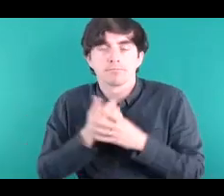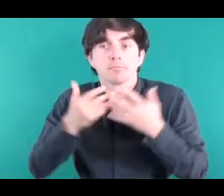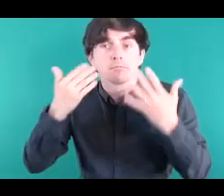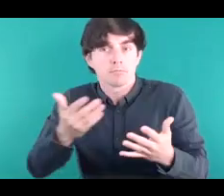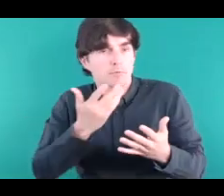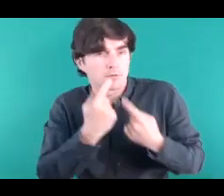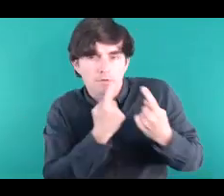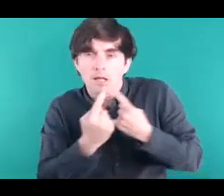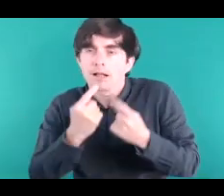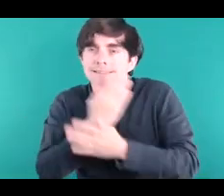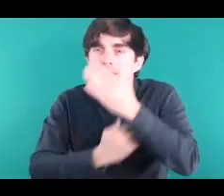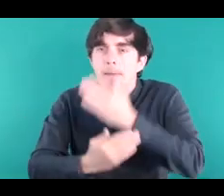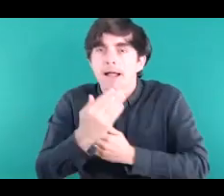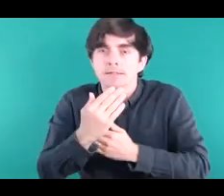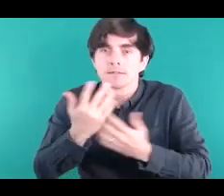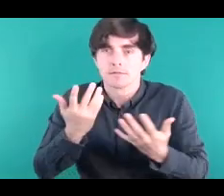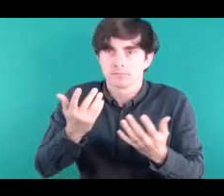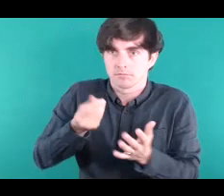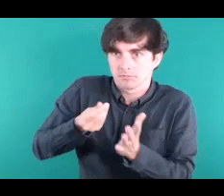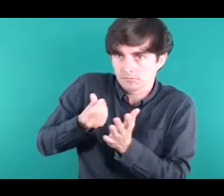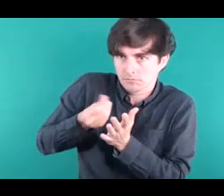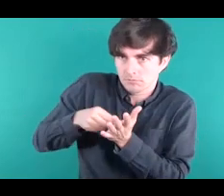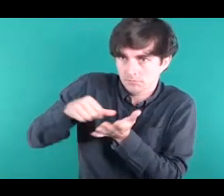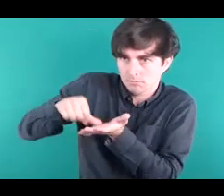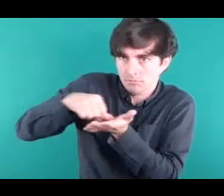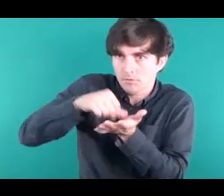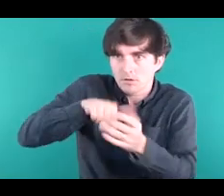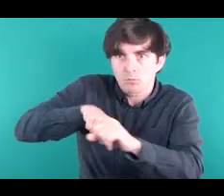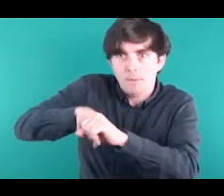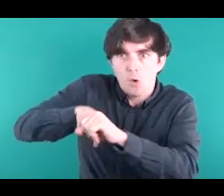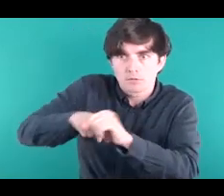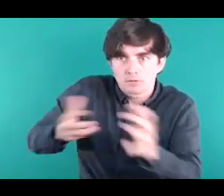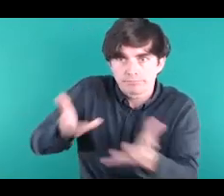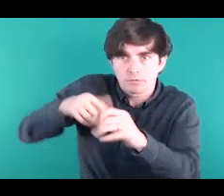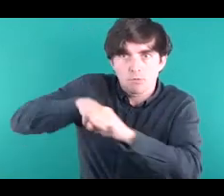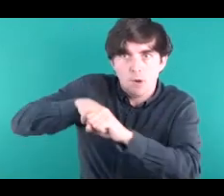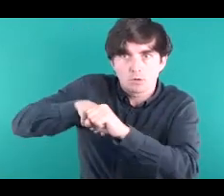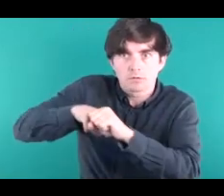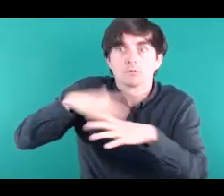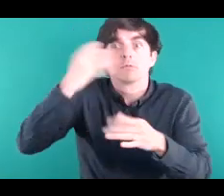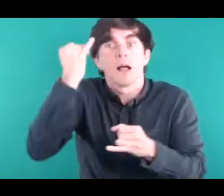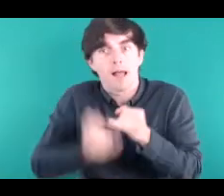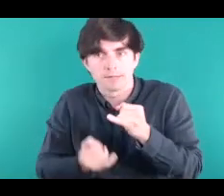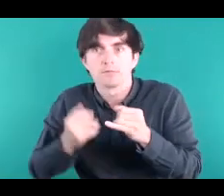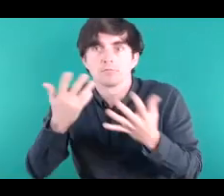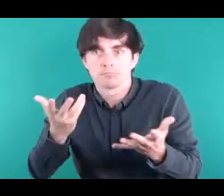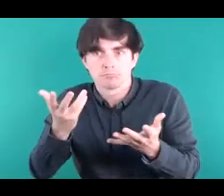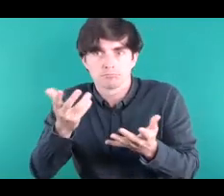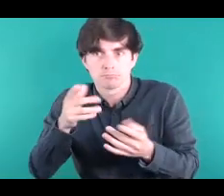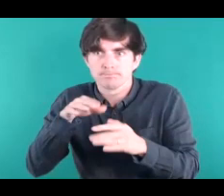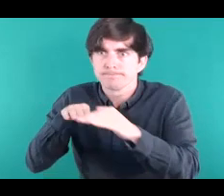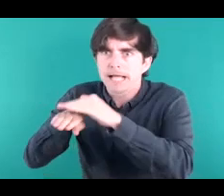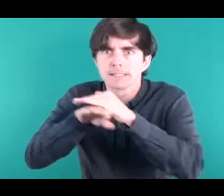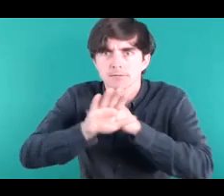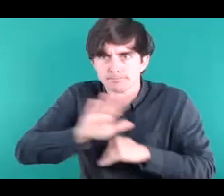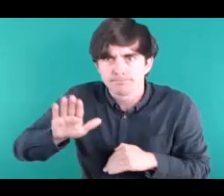from the ILO, the live paper that started from Ugo Gentilini from